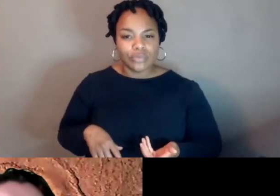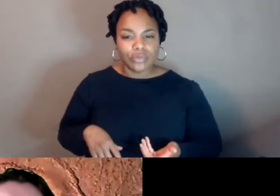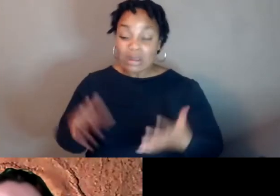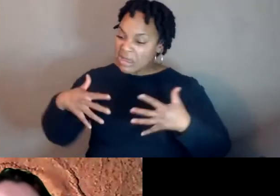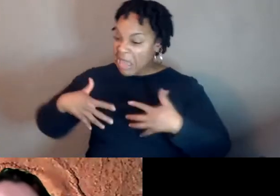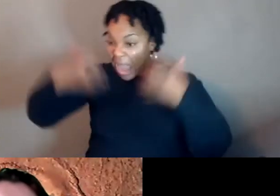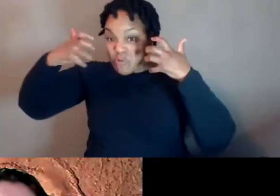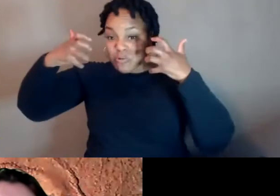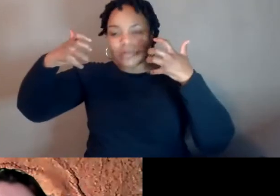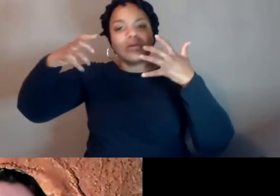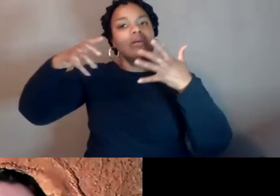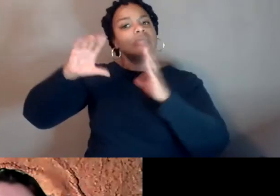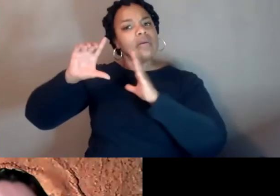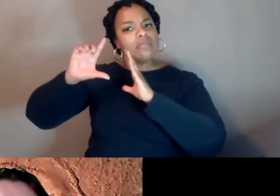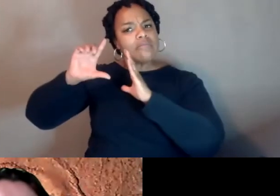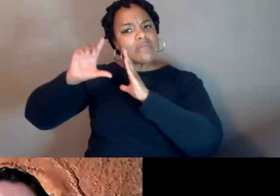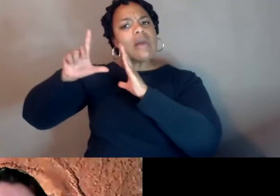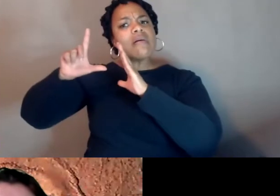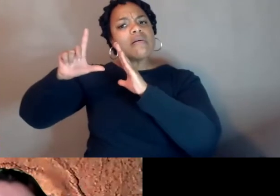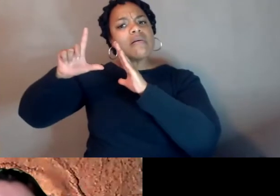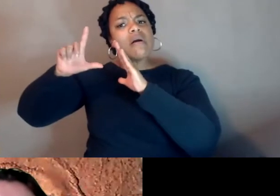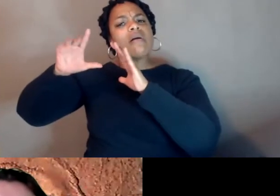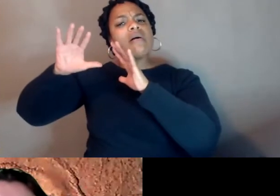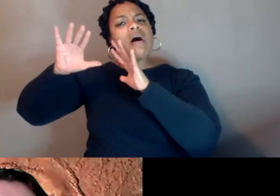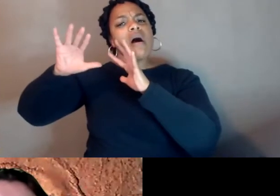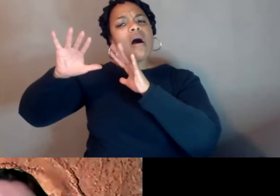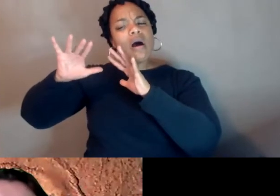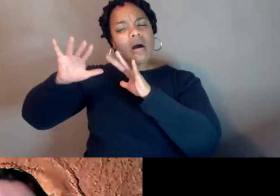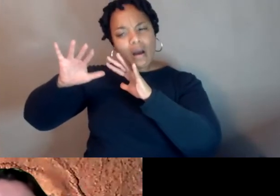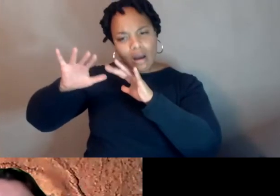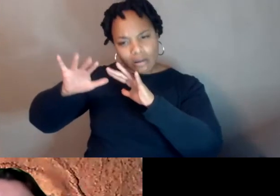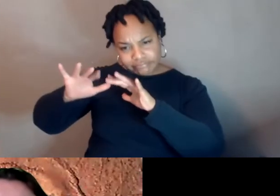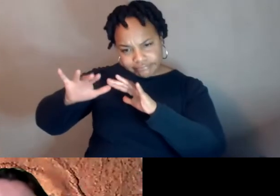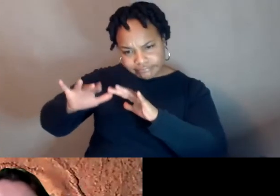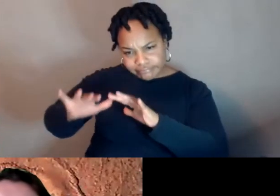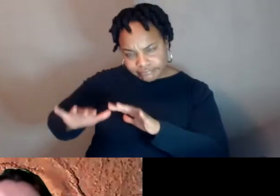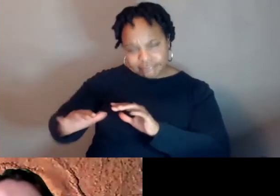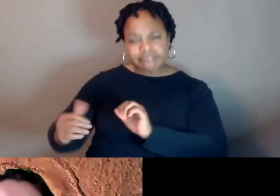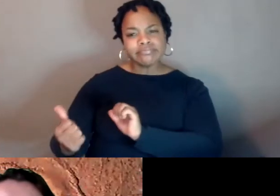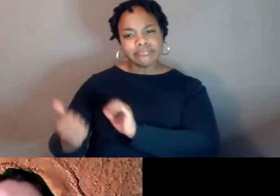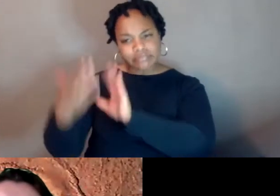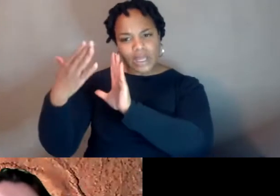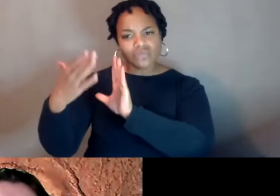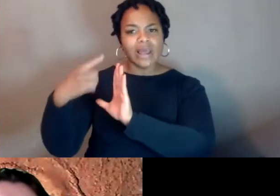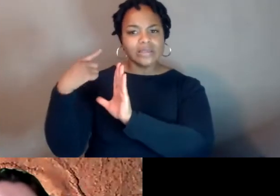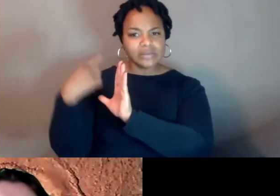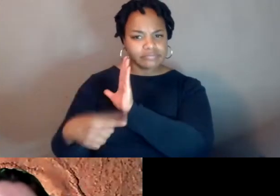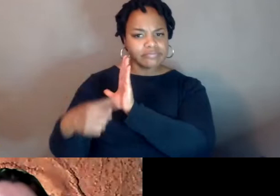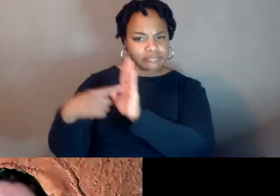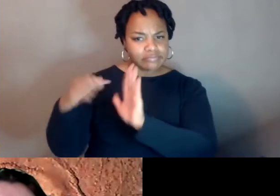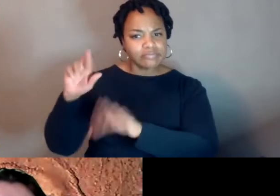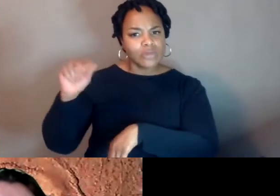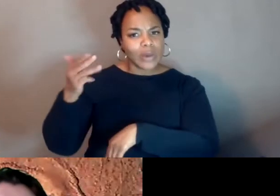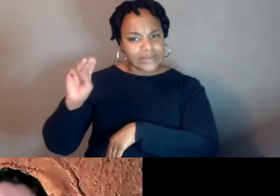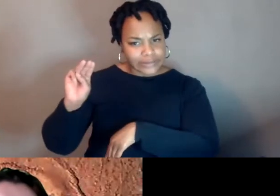mellow into the other stages of dealing with racism. But how you direct